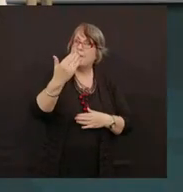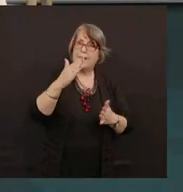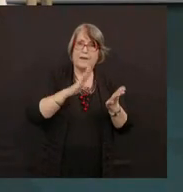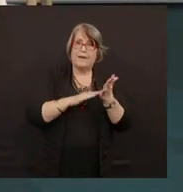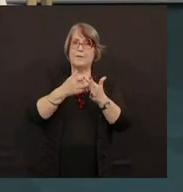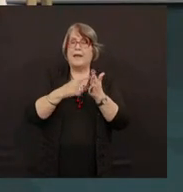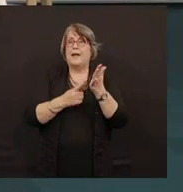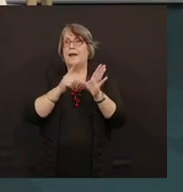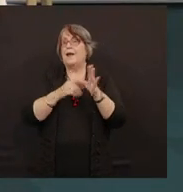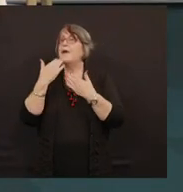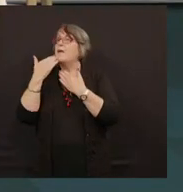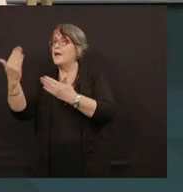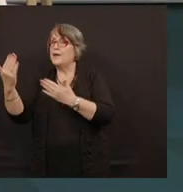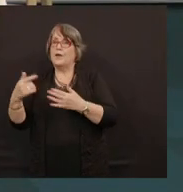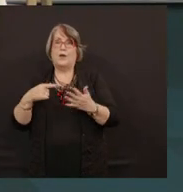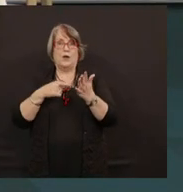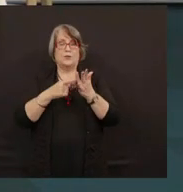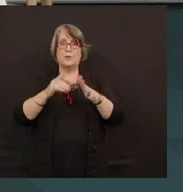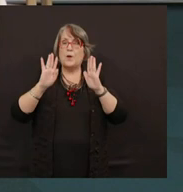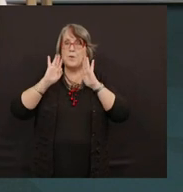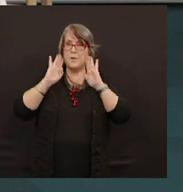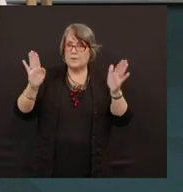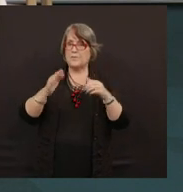Michaela, thank you. And to our wonderful